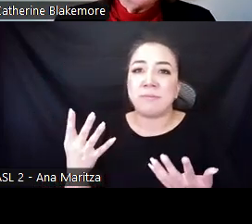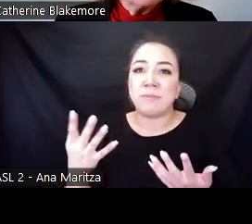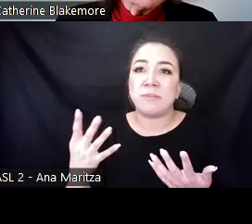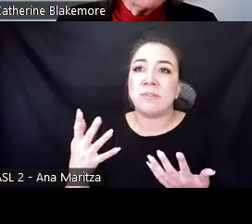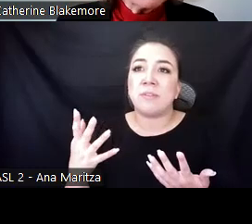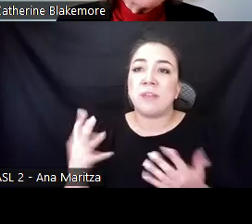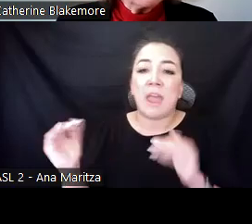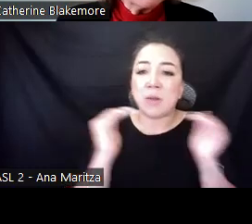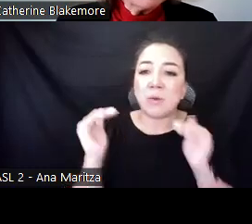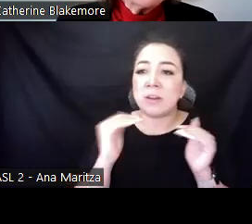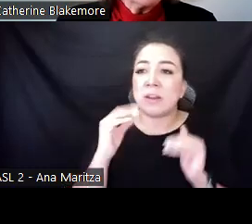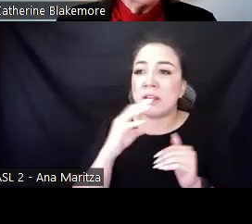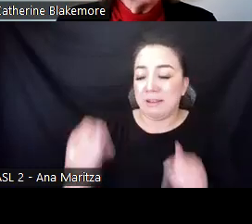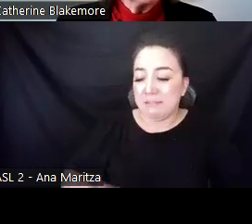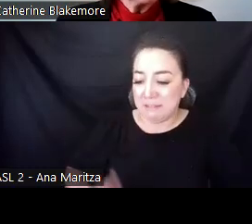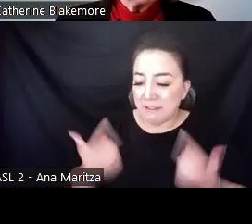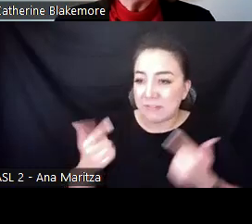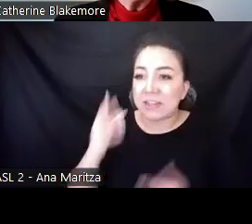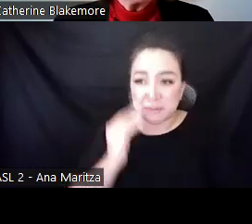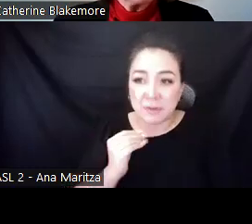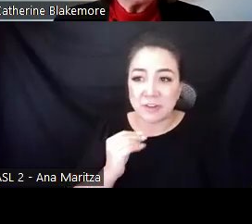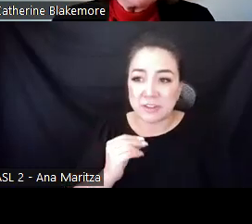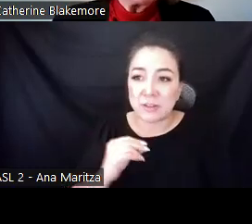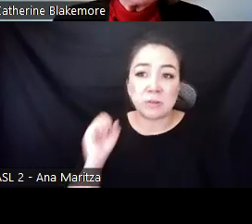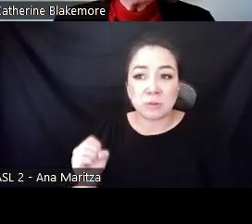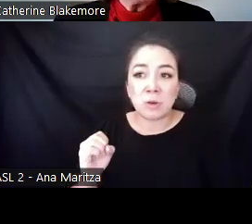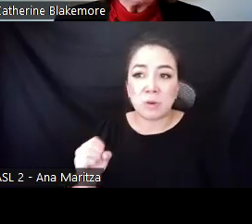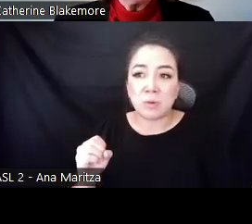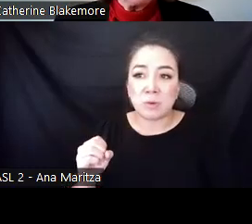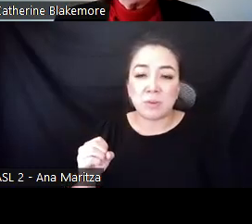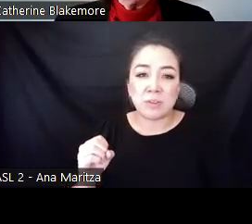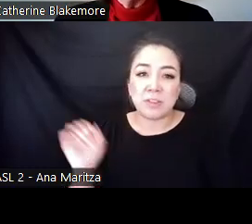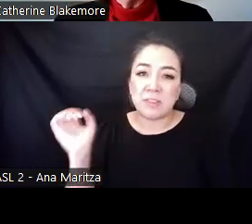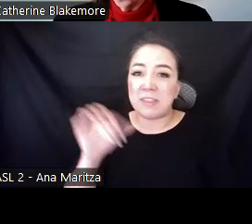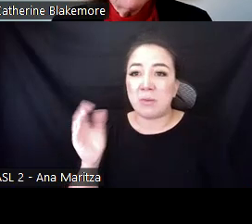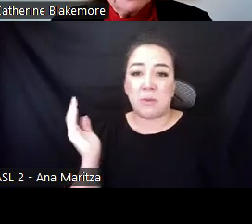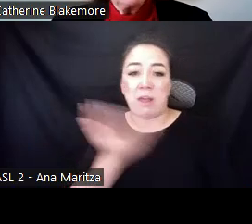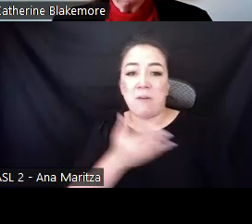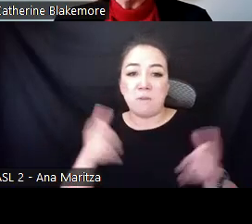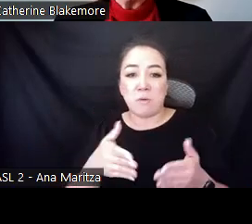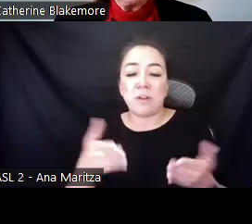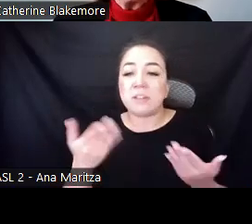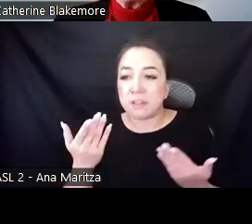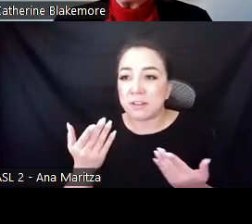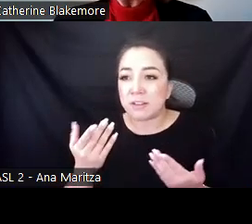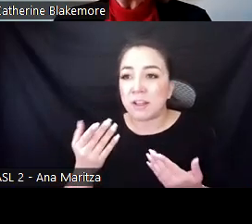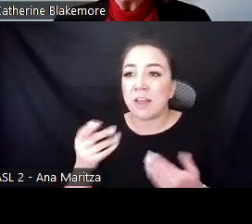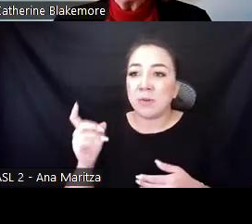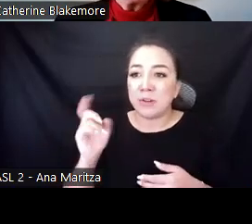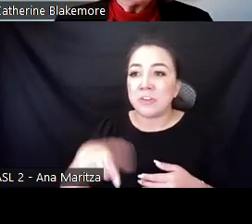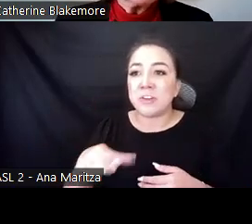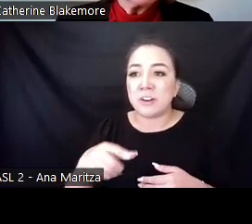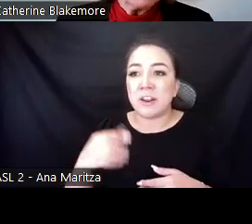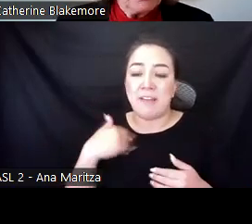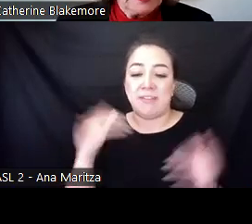equity and lived experience. So we're that's what our focus is, and we should have that lens, I think,